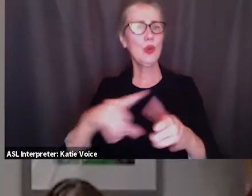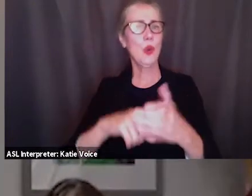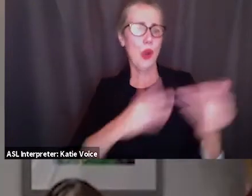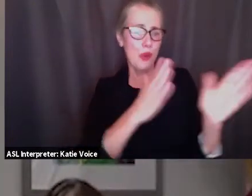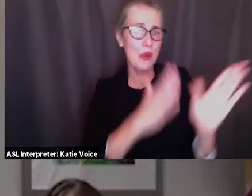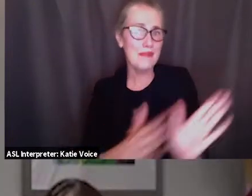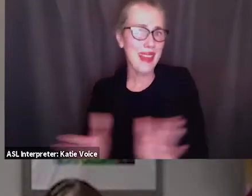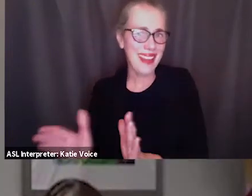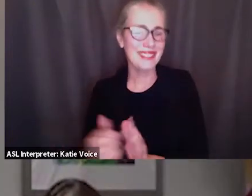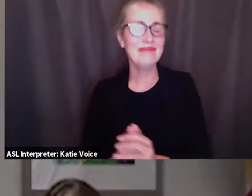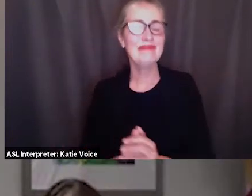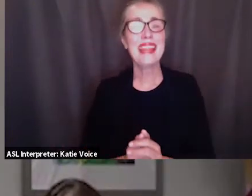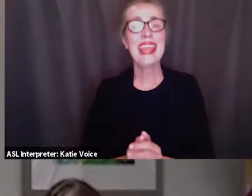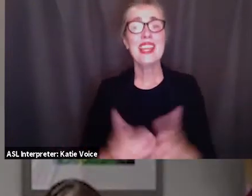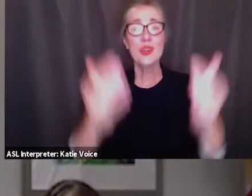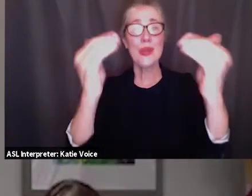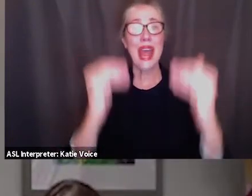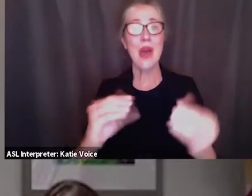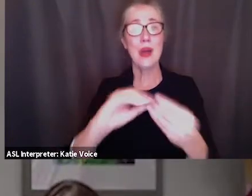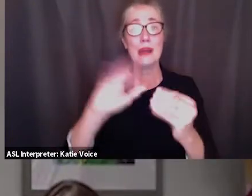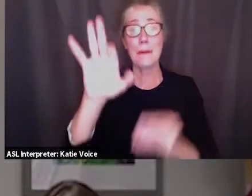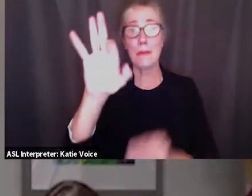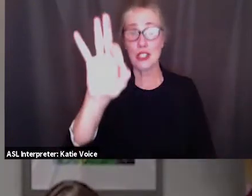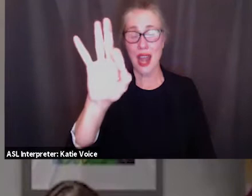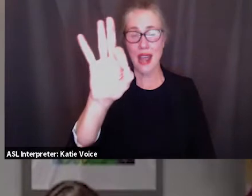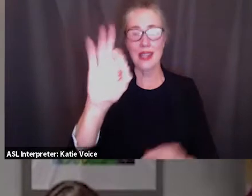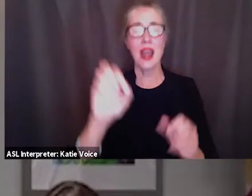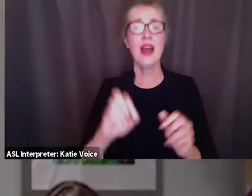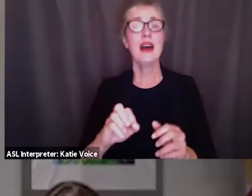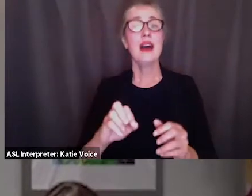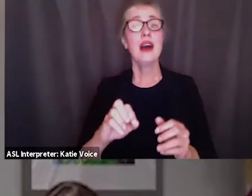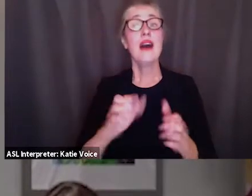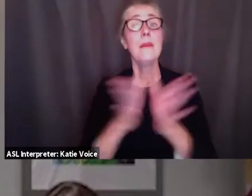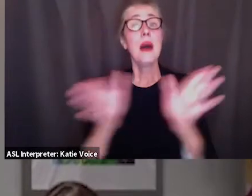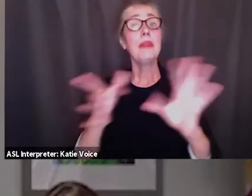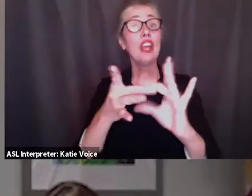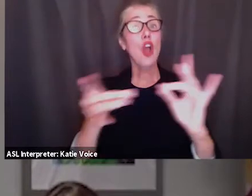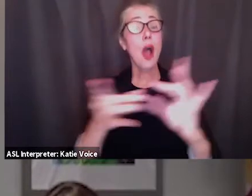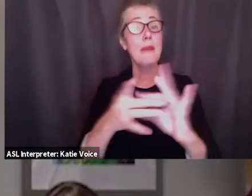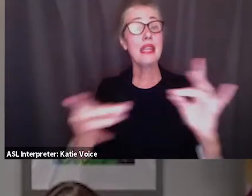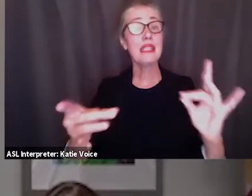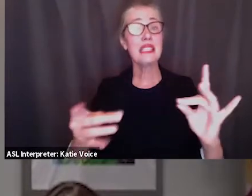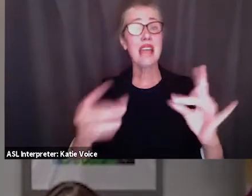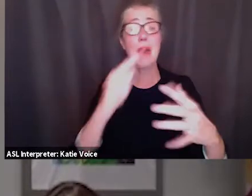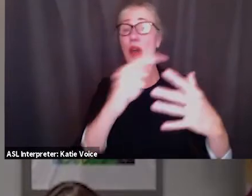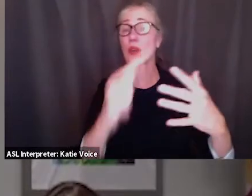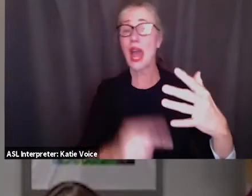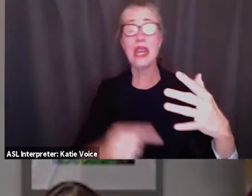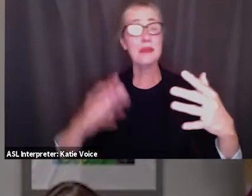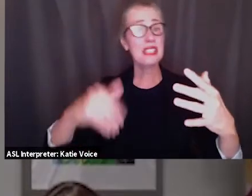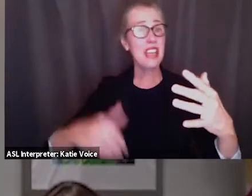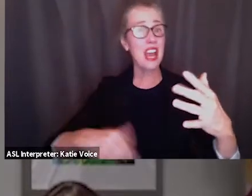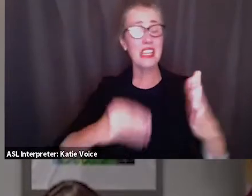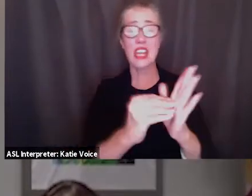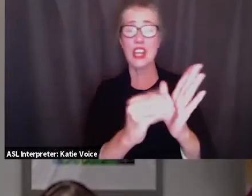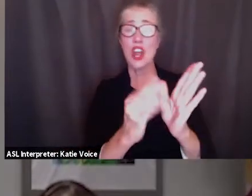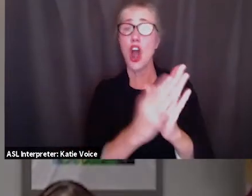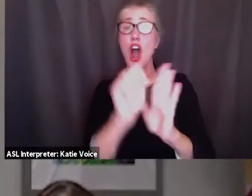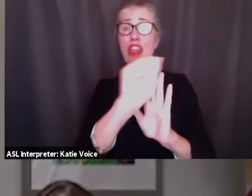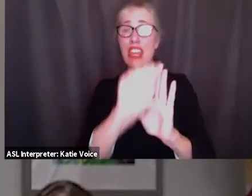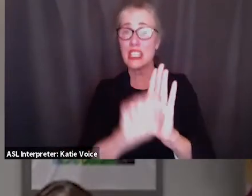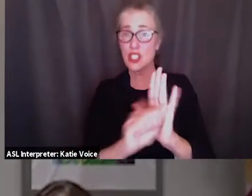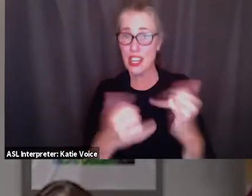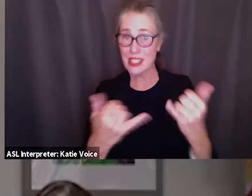number 9, which is the opportunity for comments from the public about items that are not on the agenda for this evening.